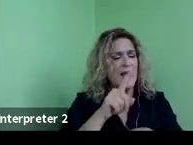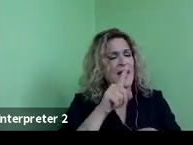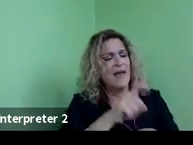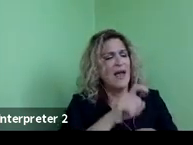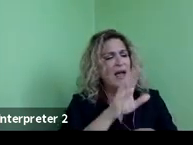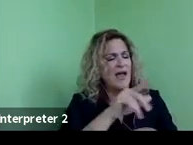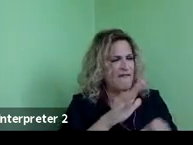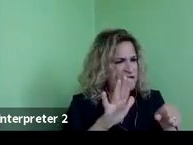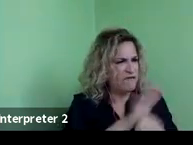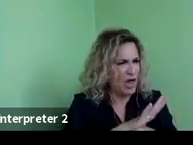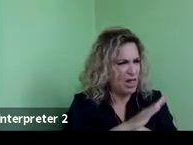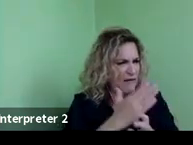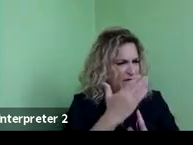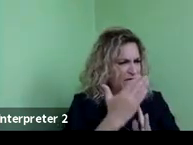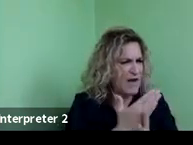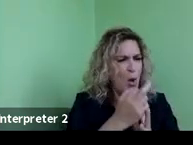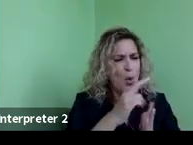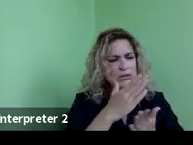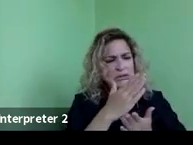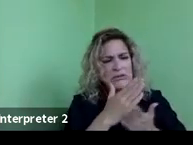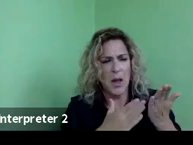it certain elements?